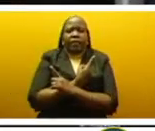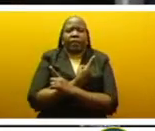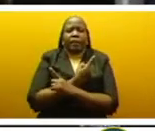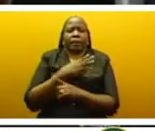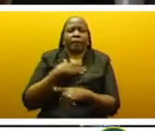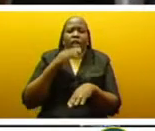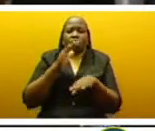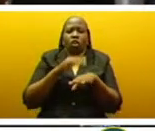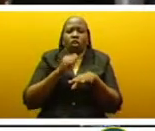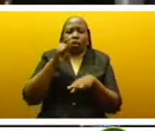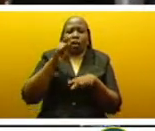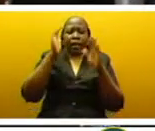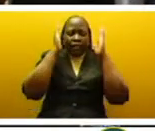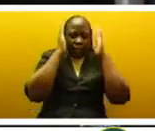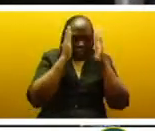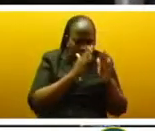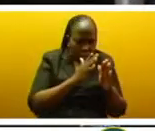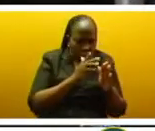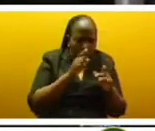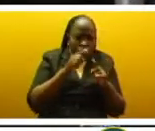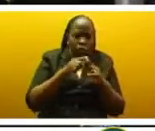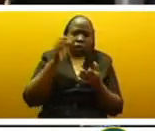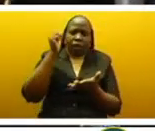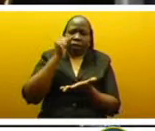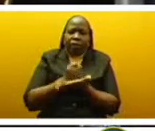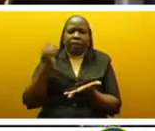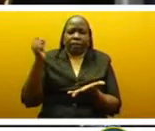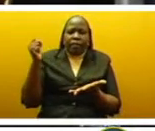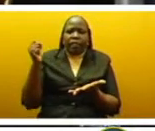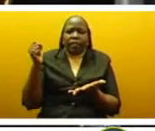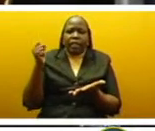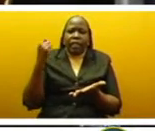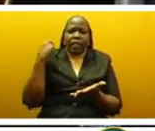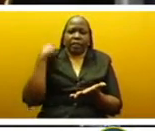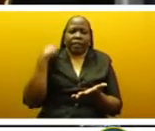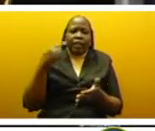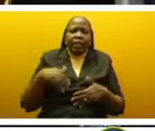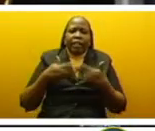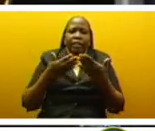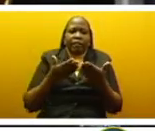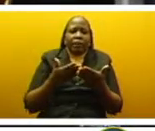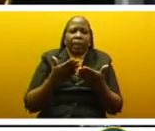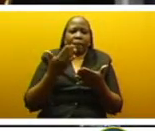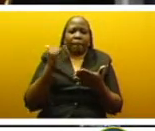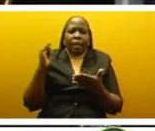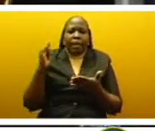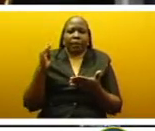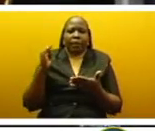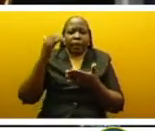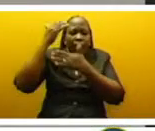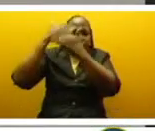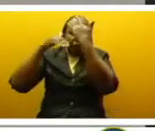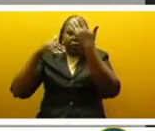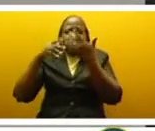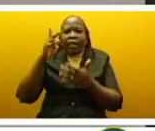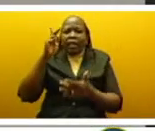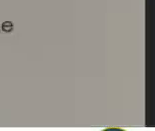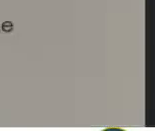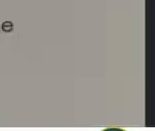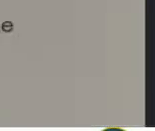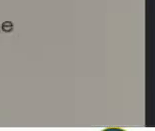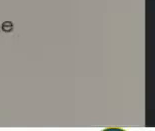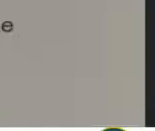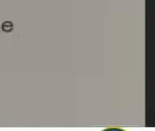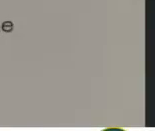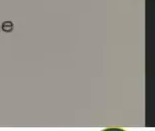the affidavit yesterday presented by my good and learned friend, Professor Kindiki, which has been projected. It's the